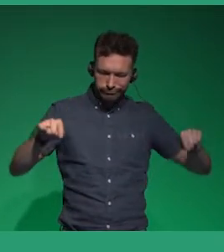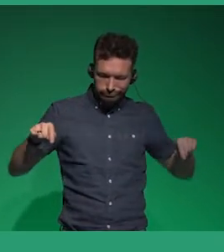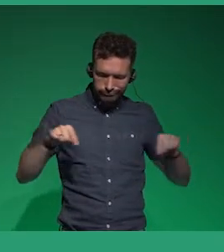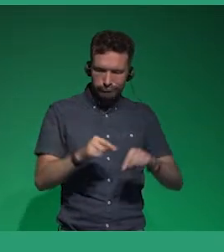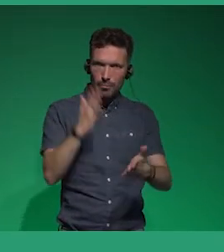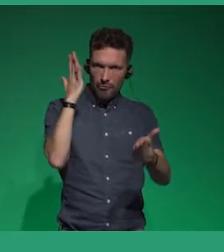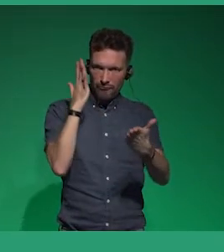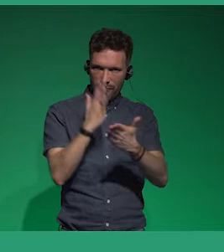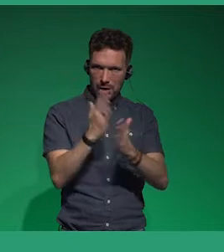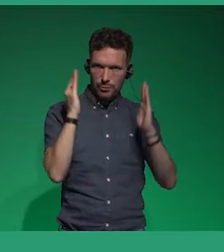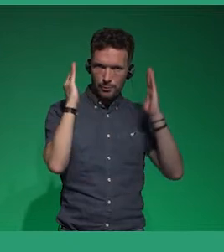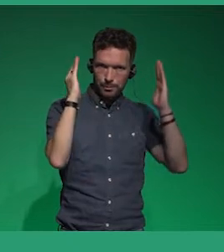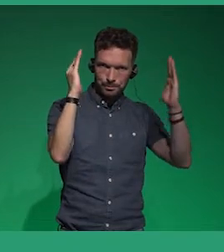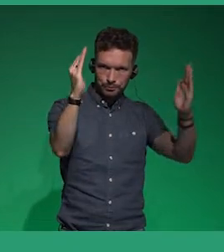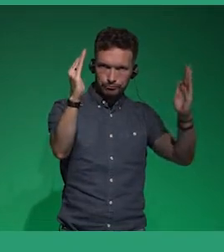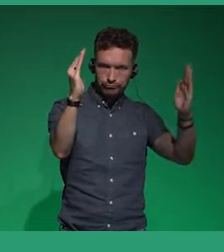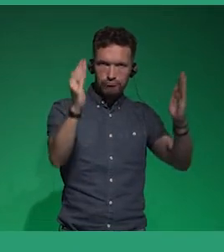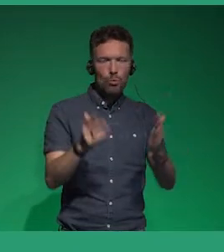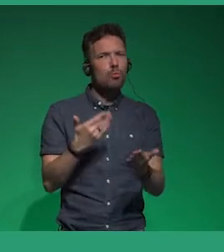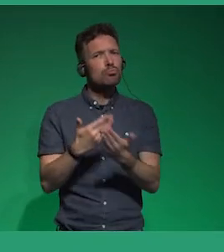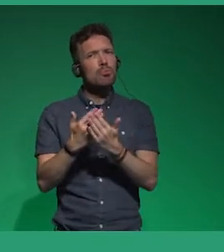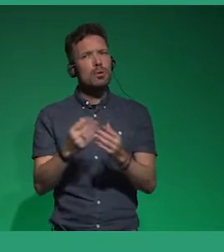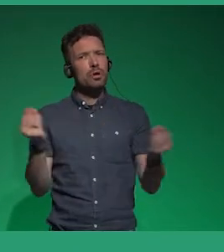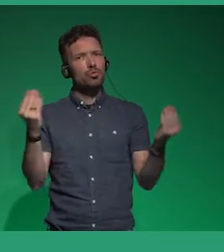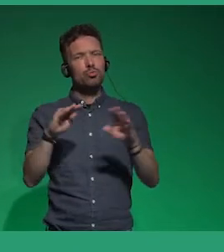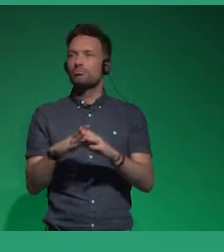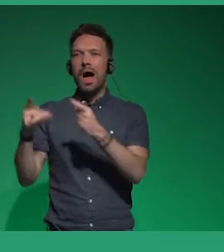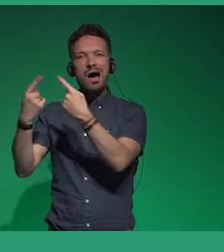plantation? Back 10 years ago, the answer would have been among